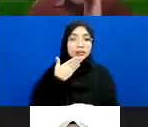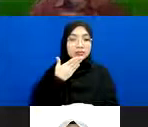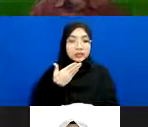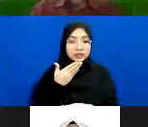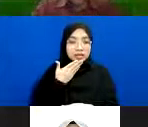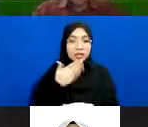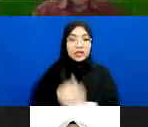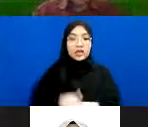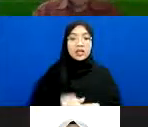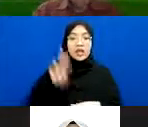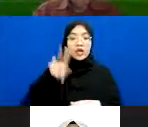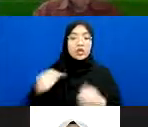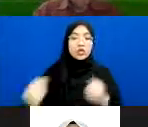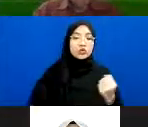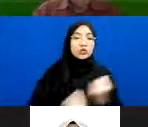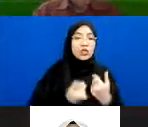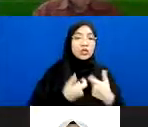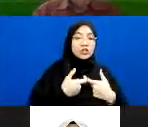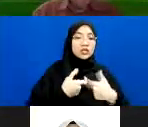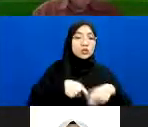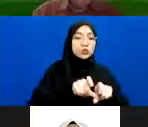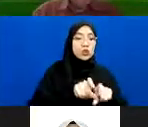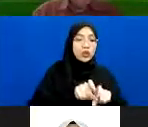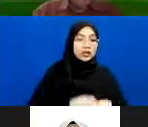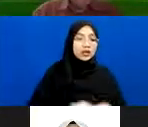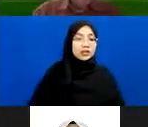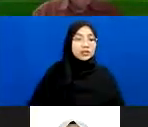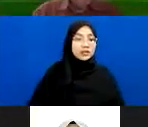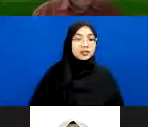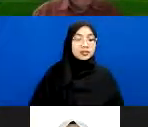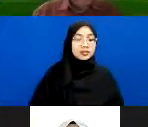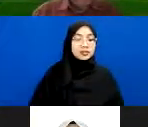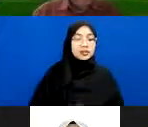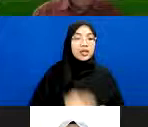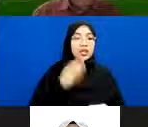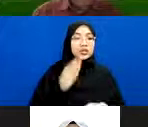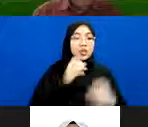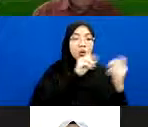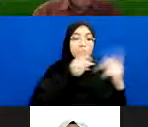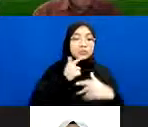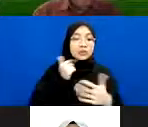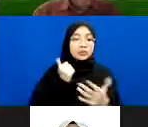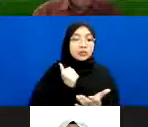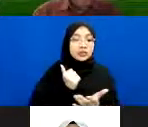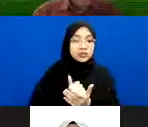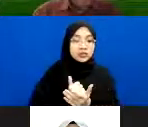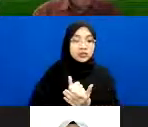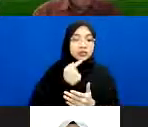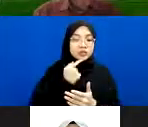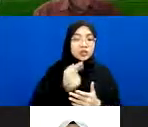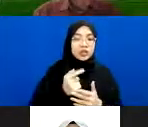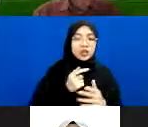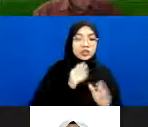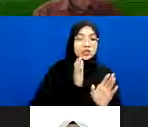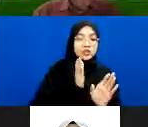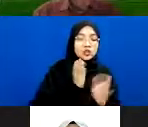existence of adequate support. Moreover, attitudes are one of the important concepts in social